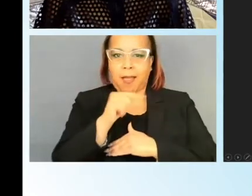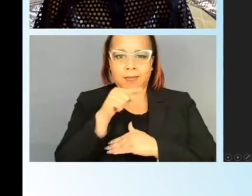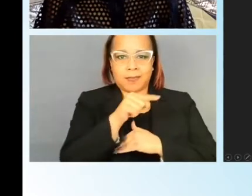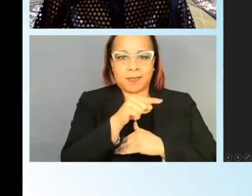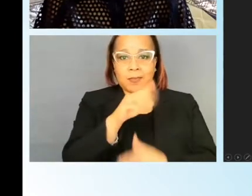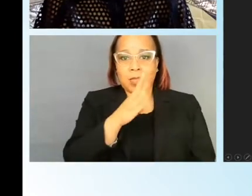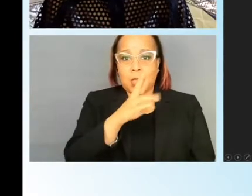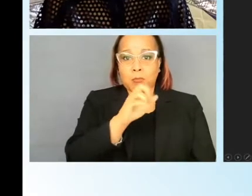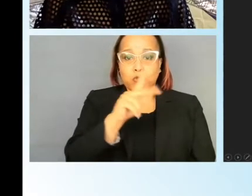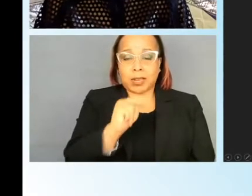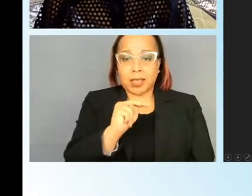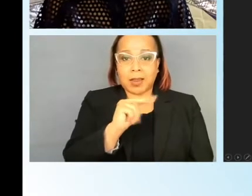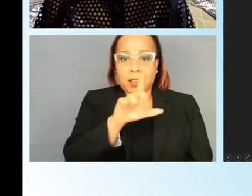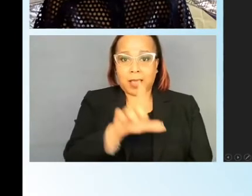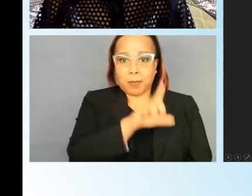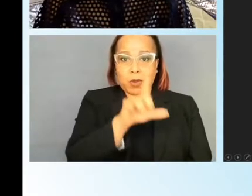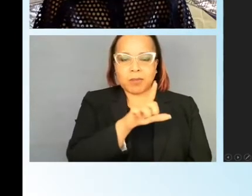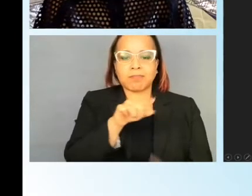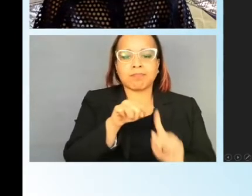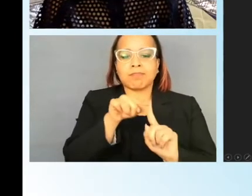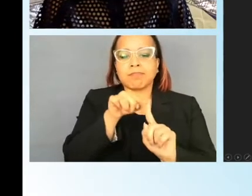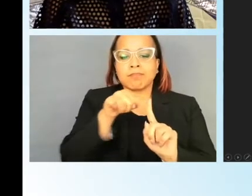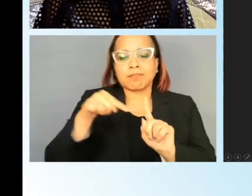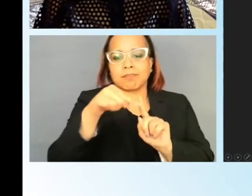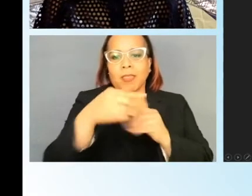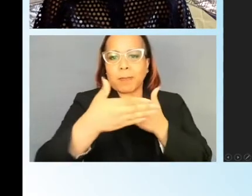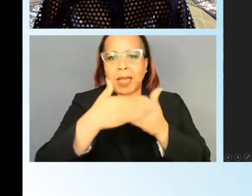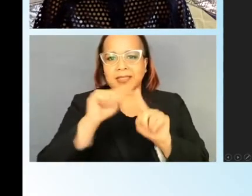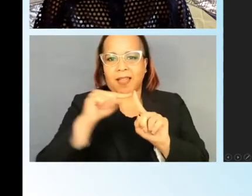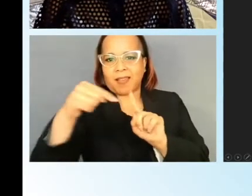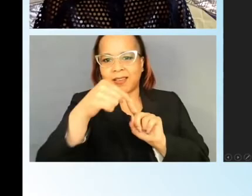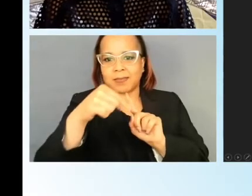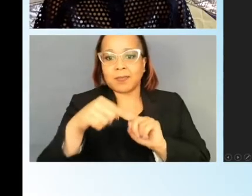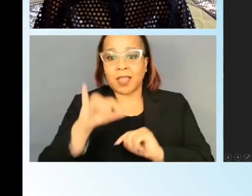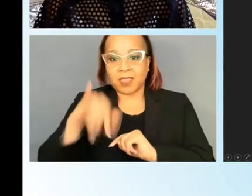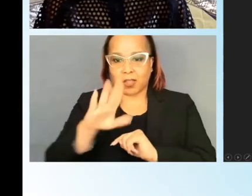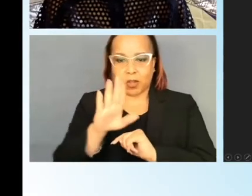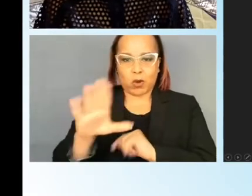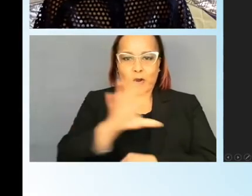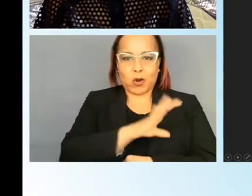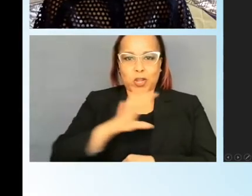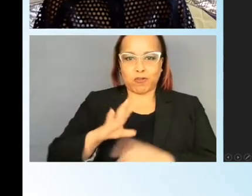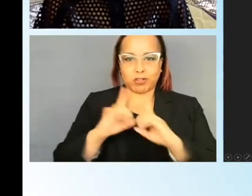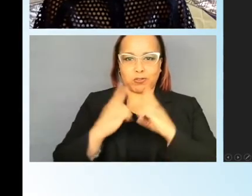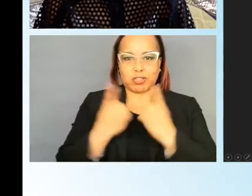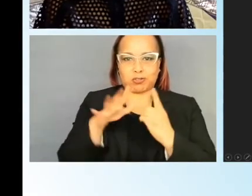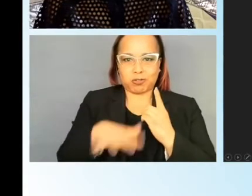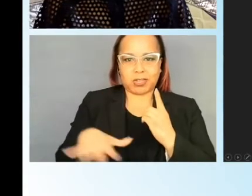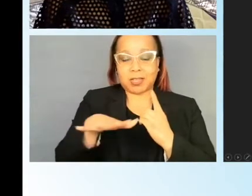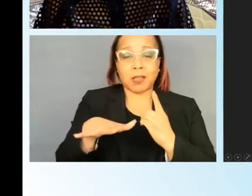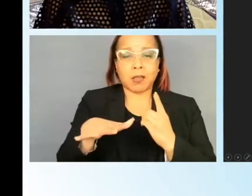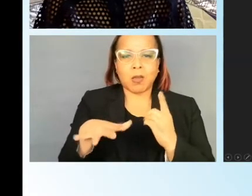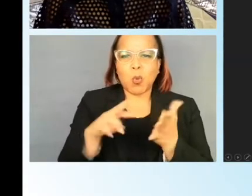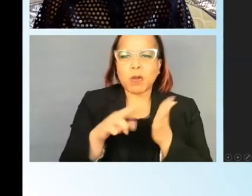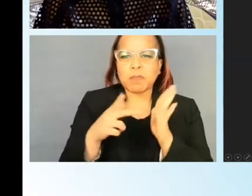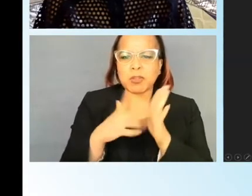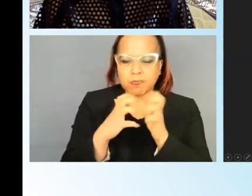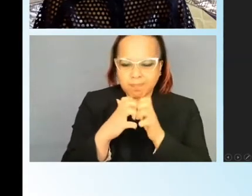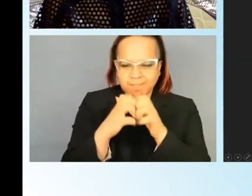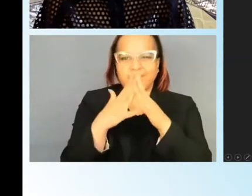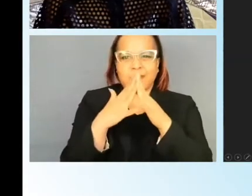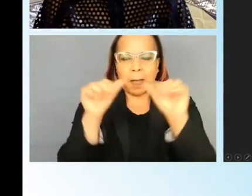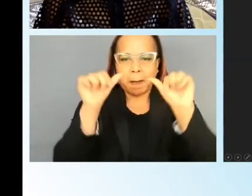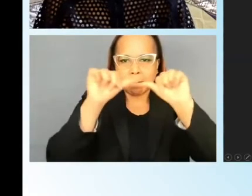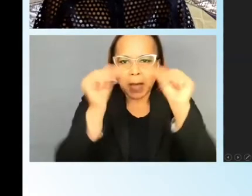Public Library, but the sort of backside. And so this is her congressional district. So what might it mean to create a monument,